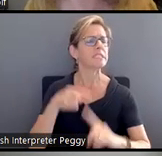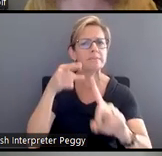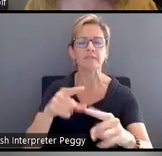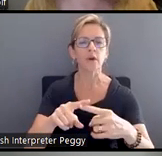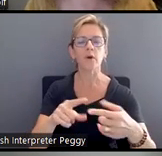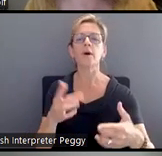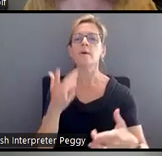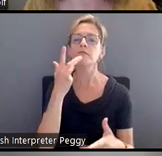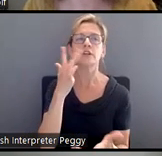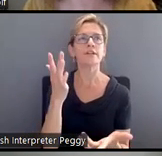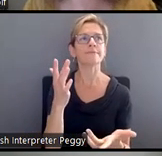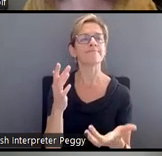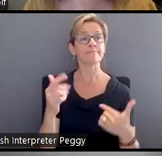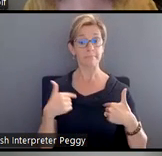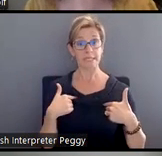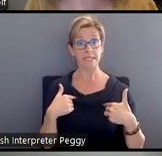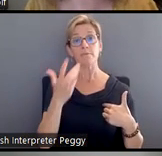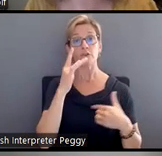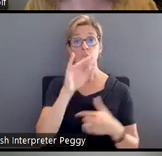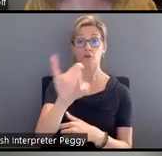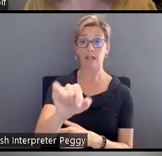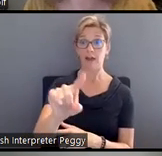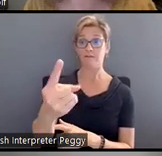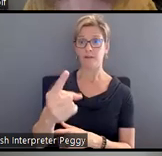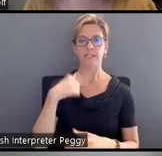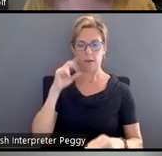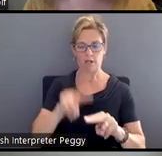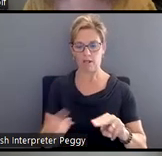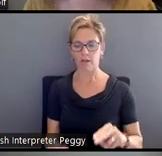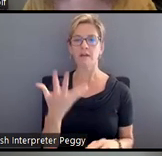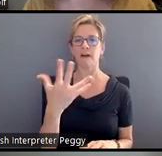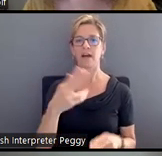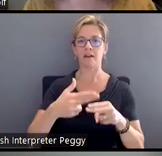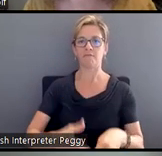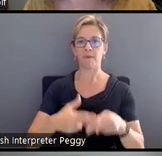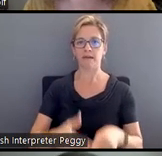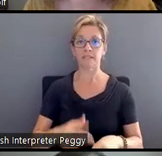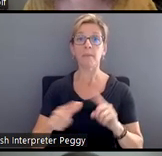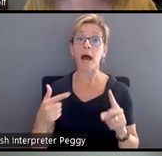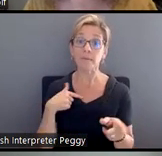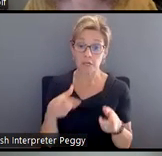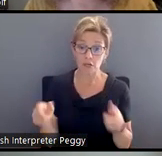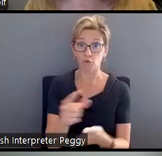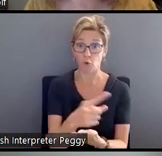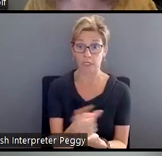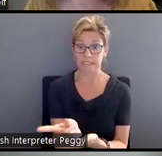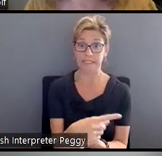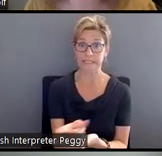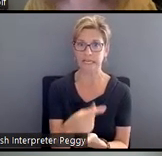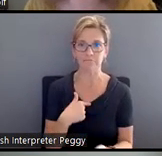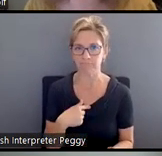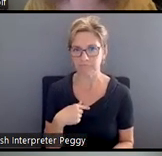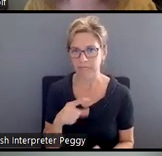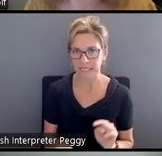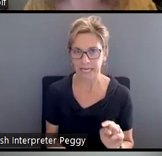pounds by July 1st. The problem with that is I don't have control of the scale. All I can